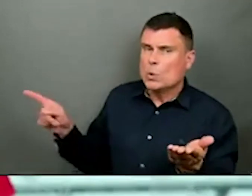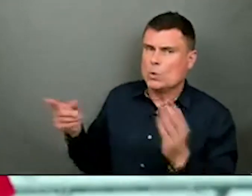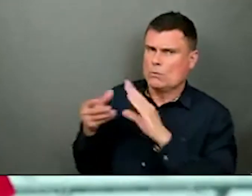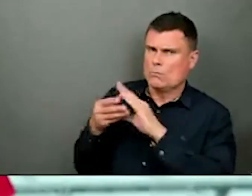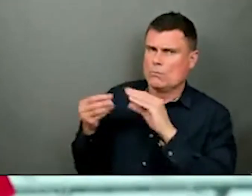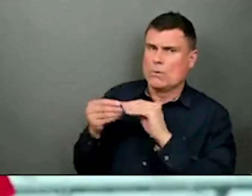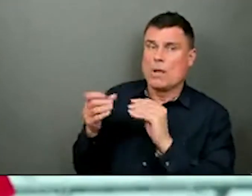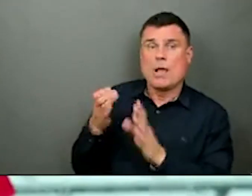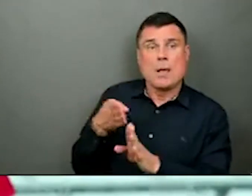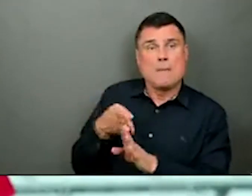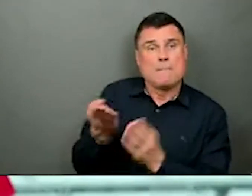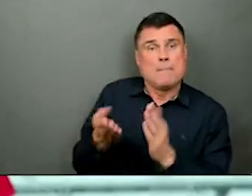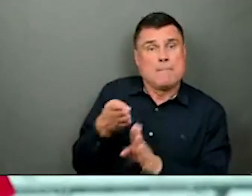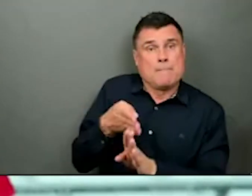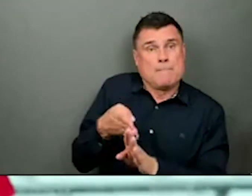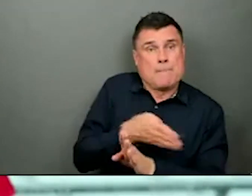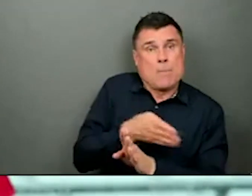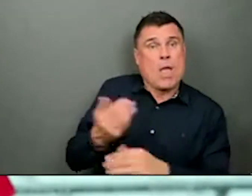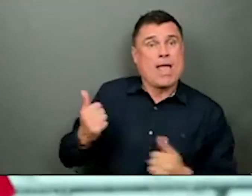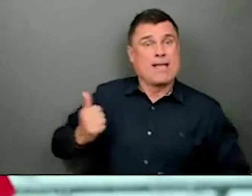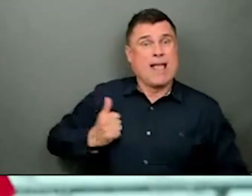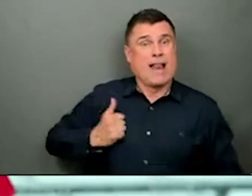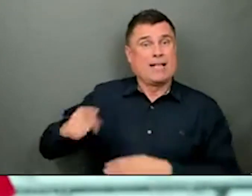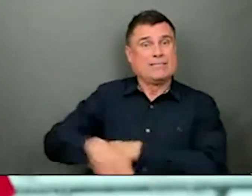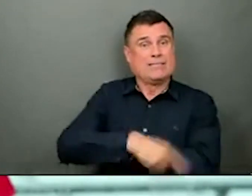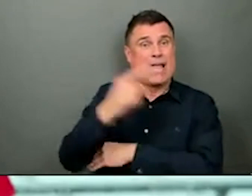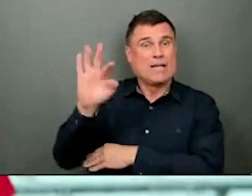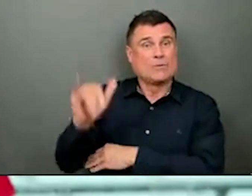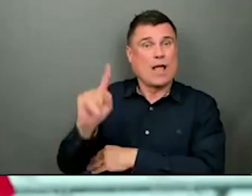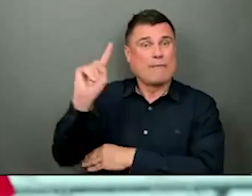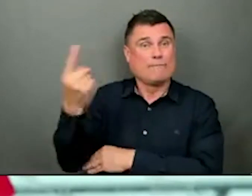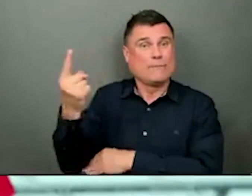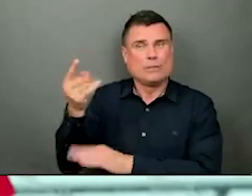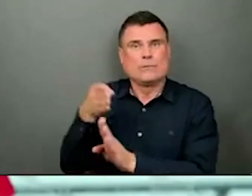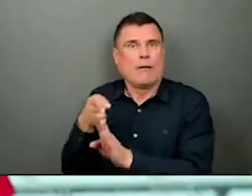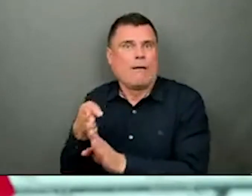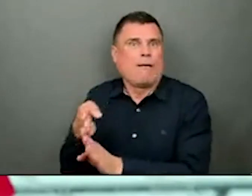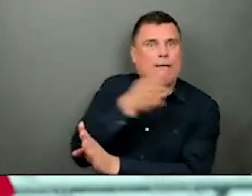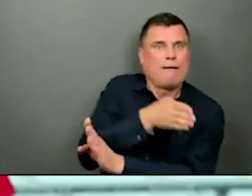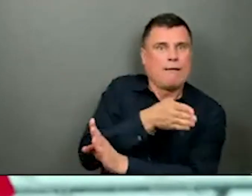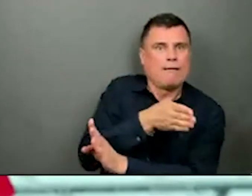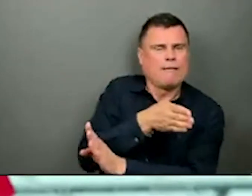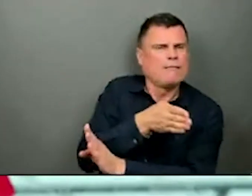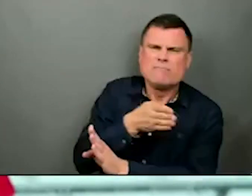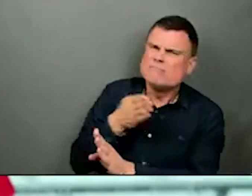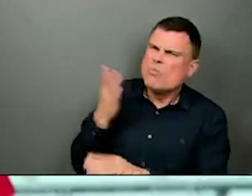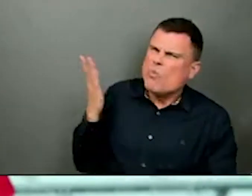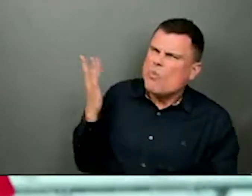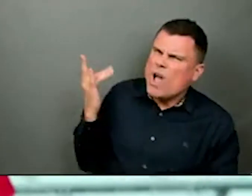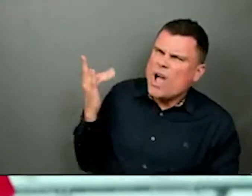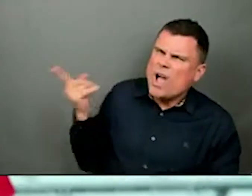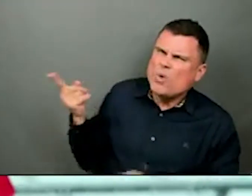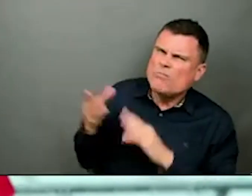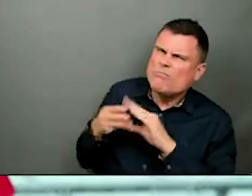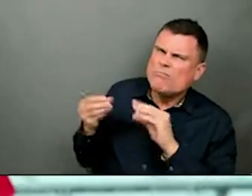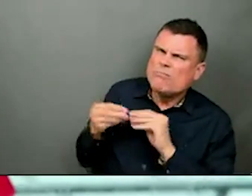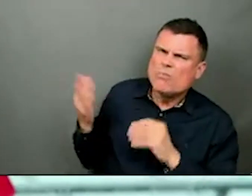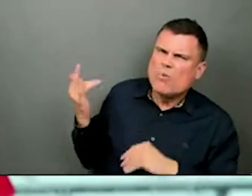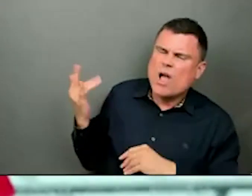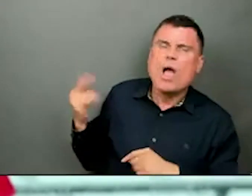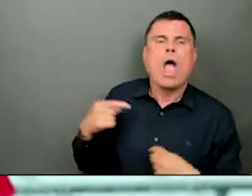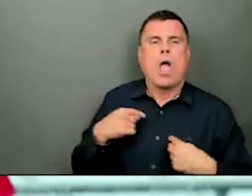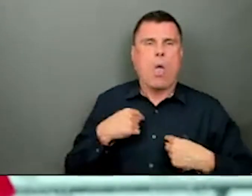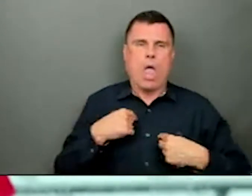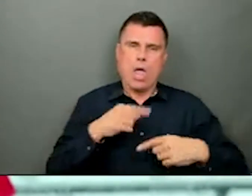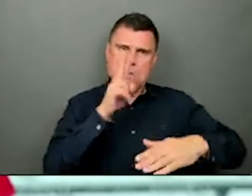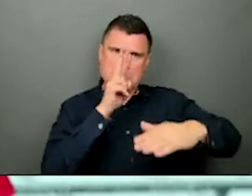there's increasing amounts of Pfizer in the next little while, and dramatically increased amounts of Moderna if everything goes as planned. So